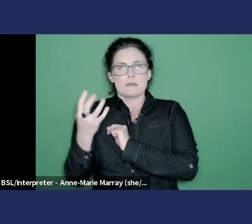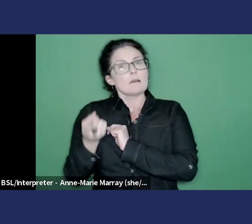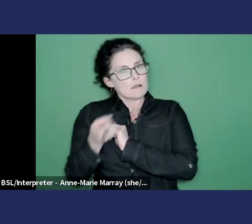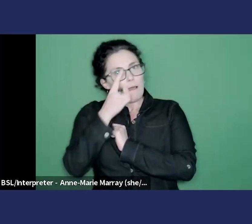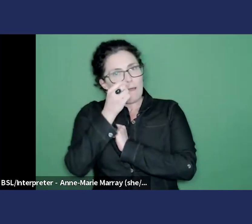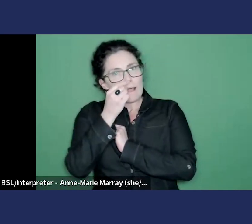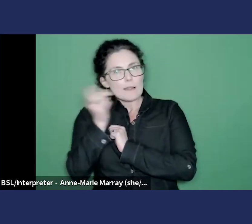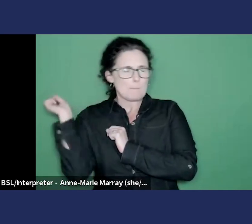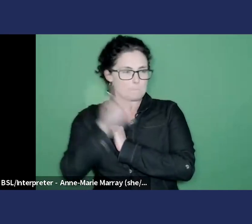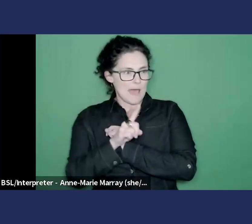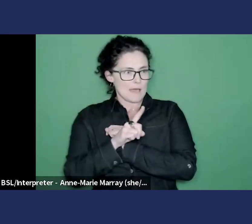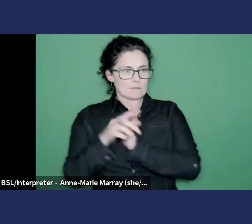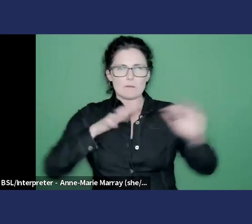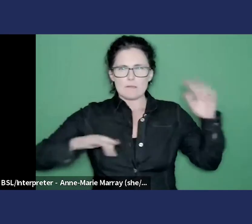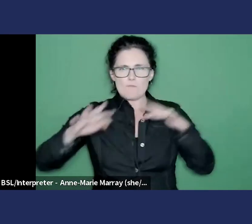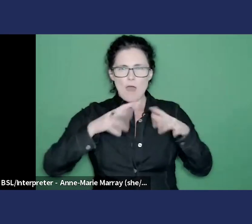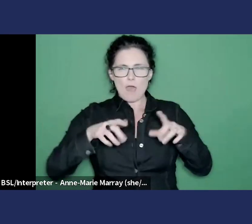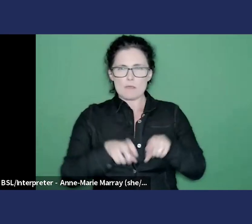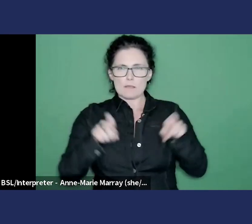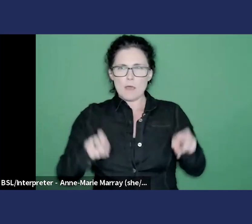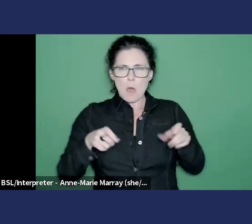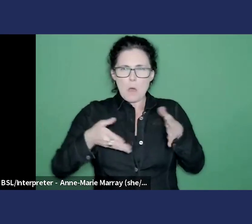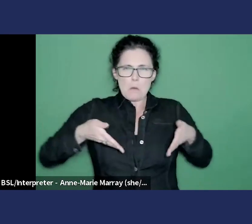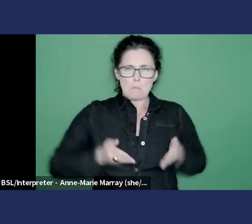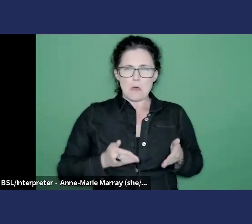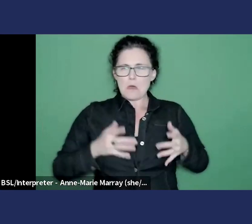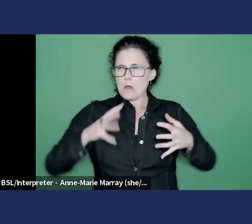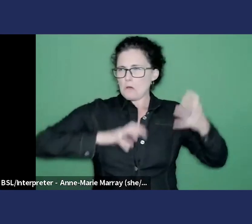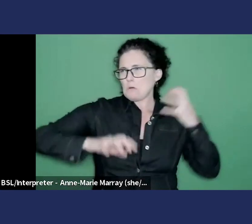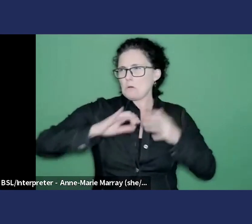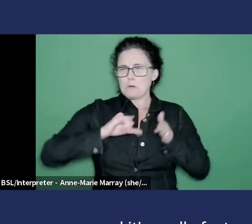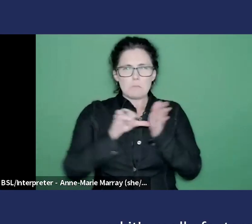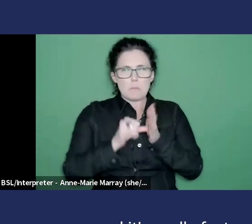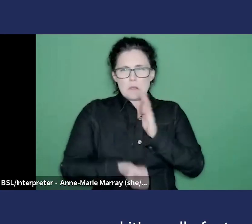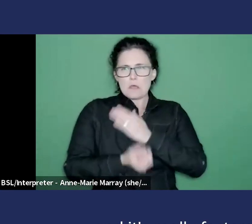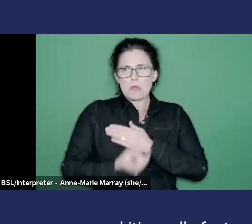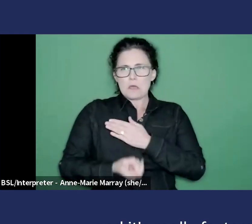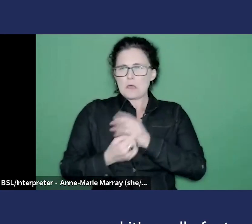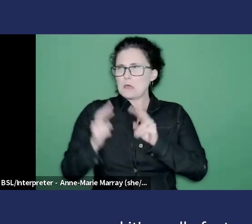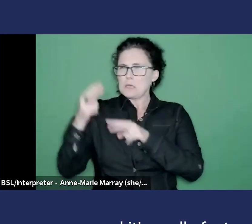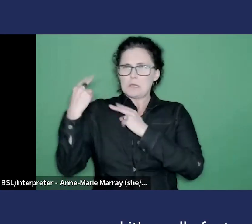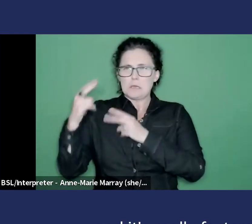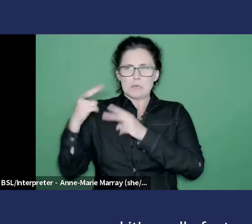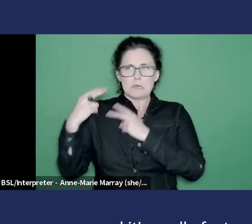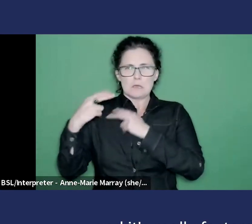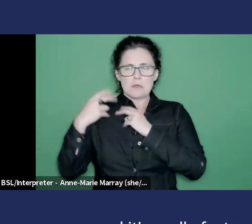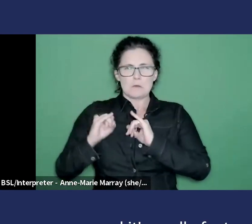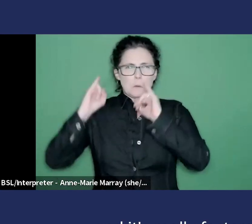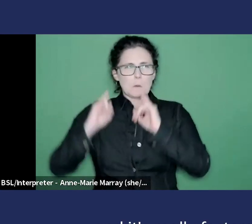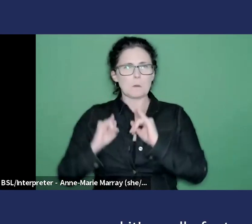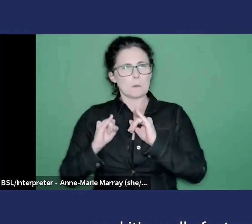that environment, when complications and the unexpected comes up, it's really fostering